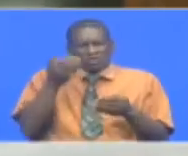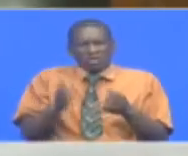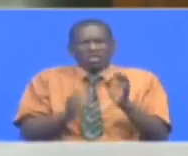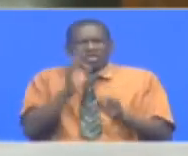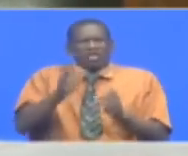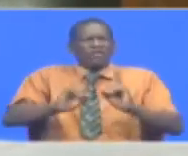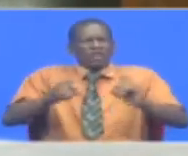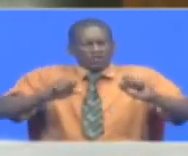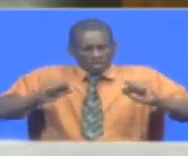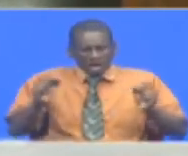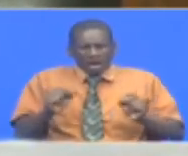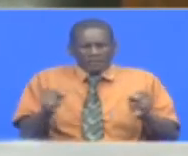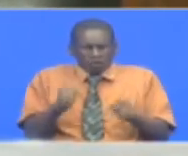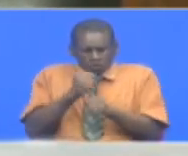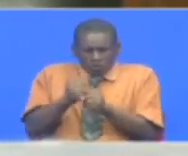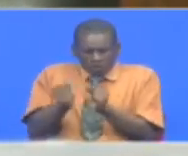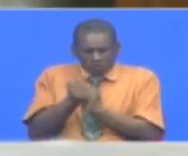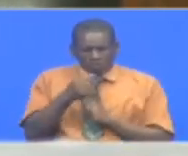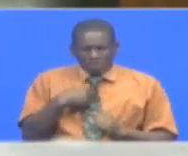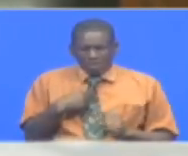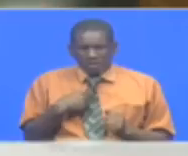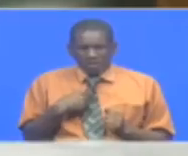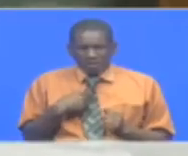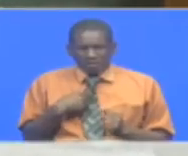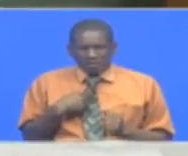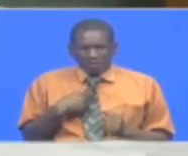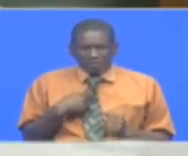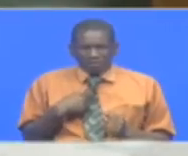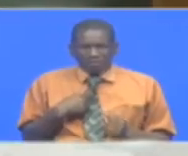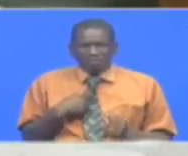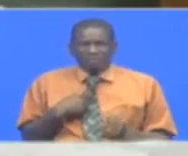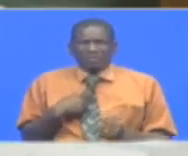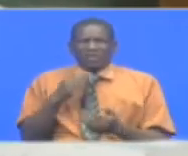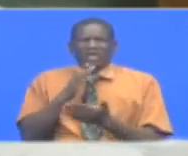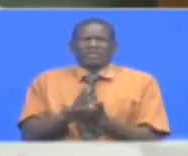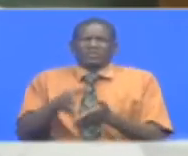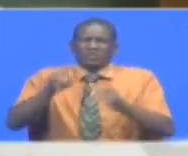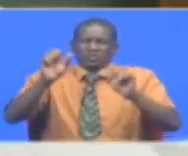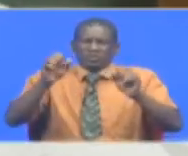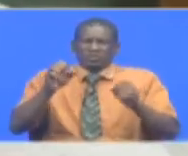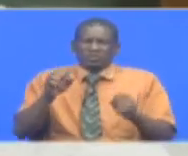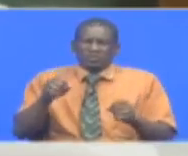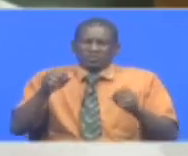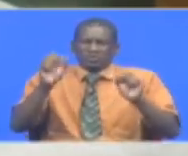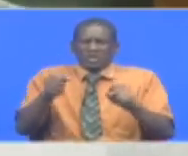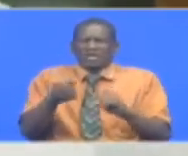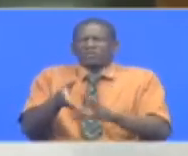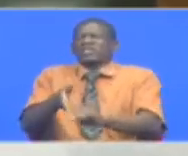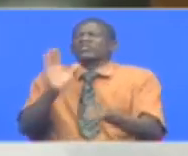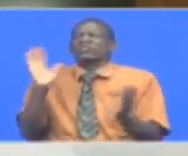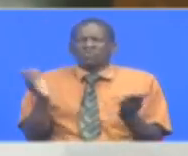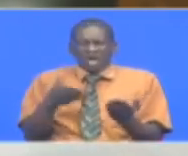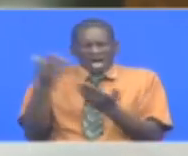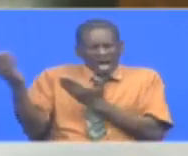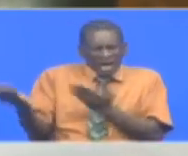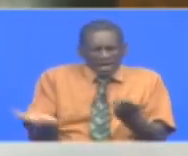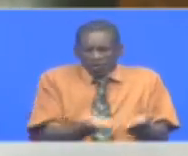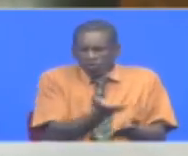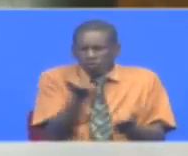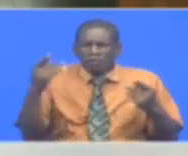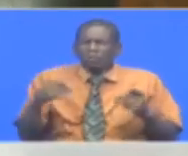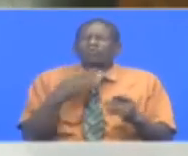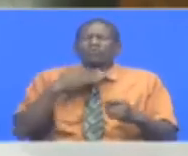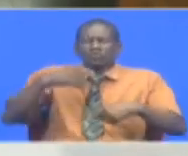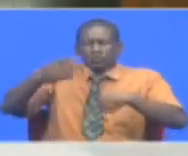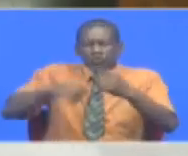happy with it, that you would actually step aside and allow those who want to